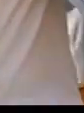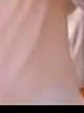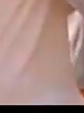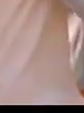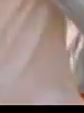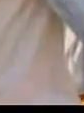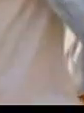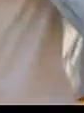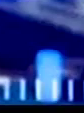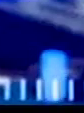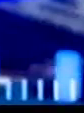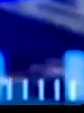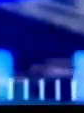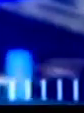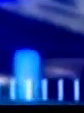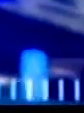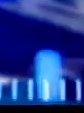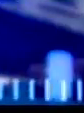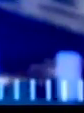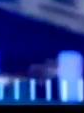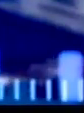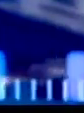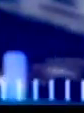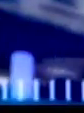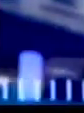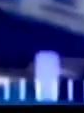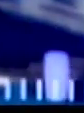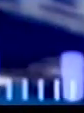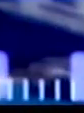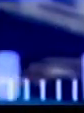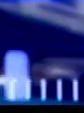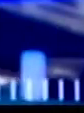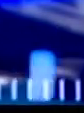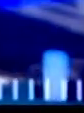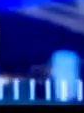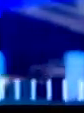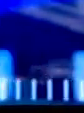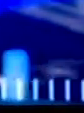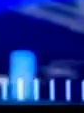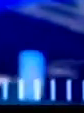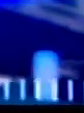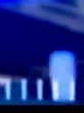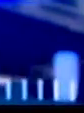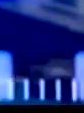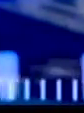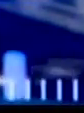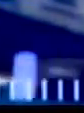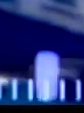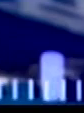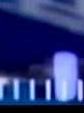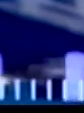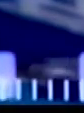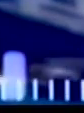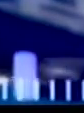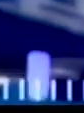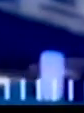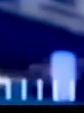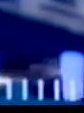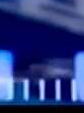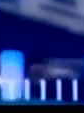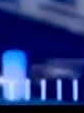for relationships. First and foremost, a longing for a relationship with God the Father. Of course, we're also created